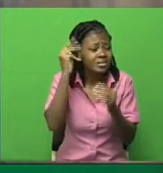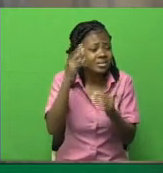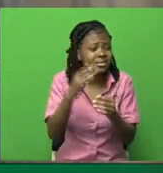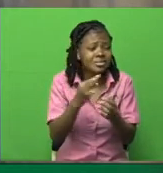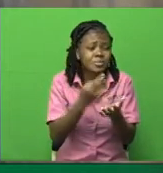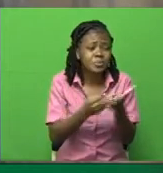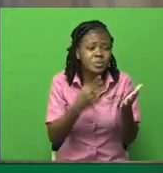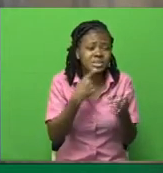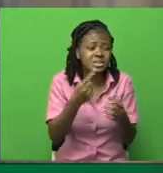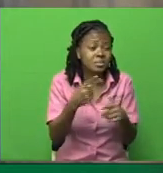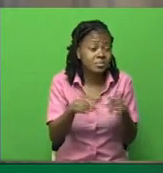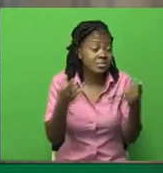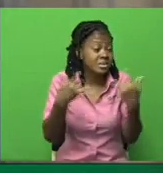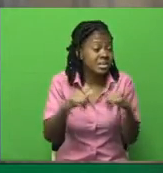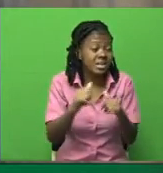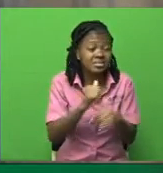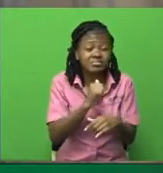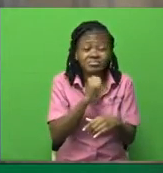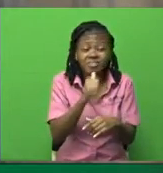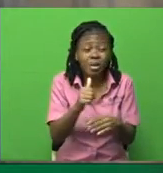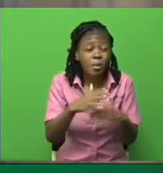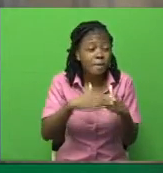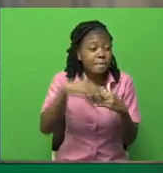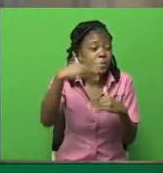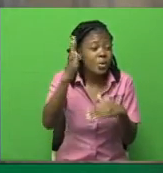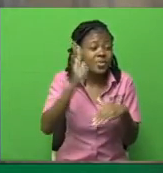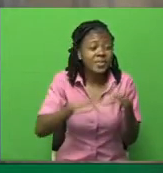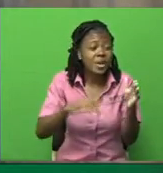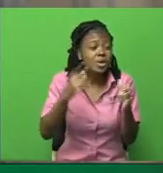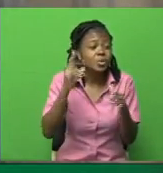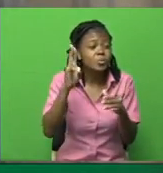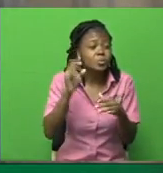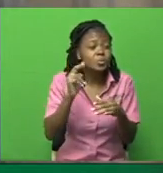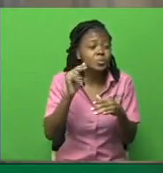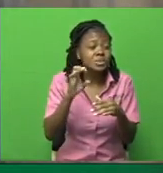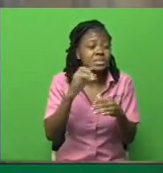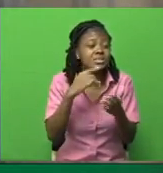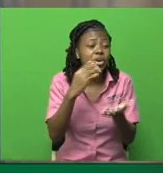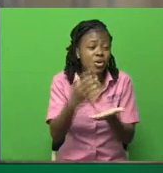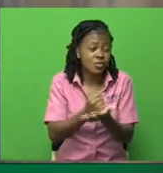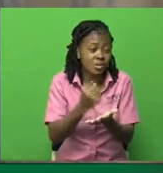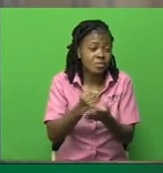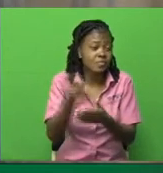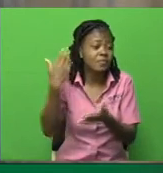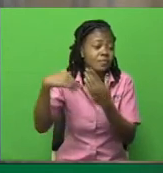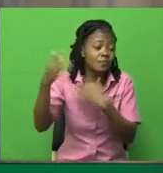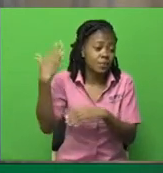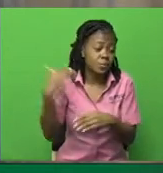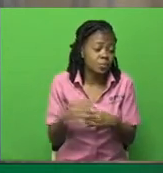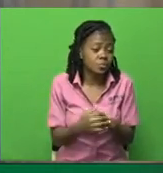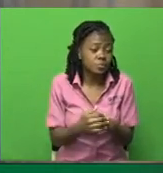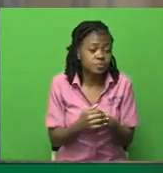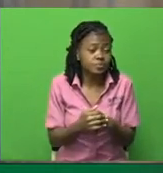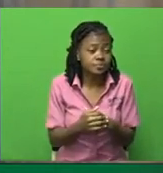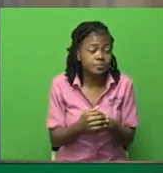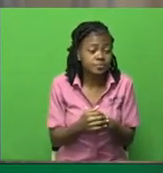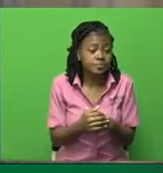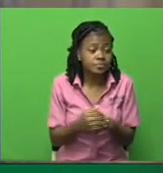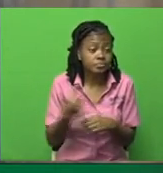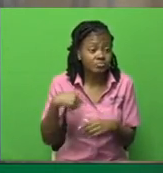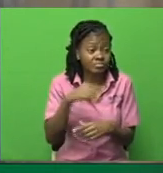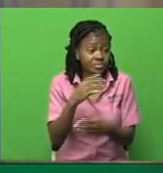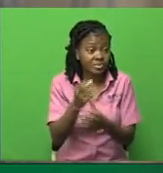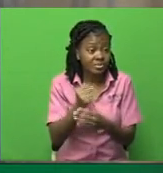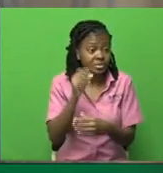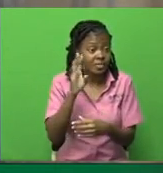government in fiscal 14 and 15 when total Governor Revenue was 58.4 billion